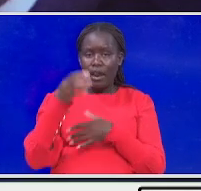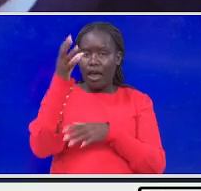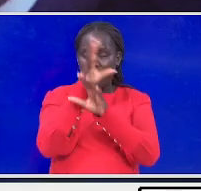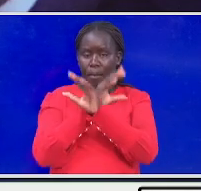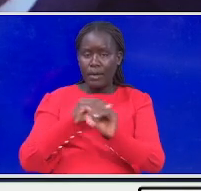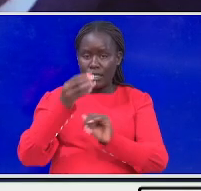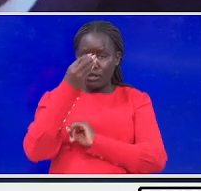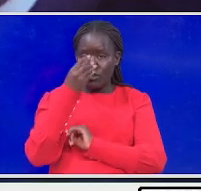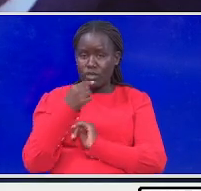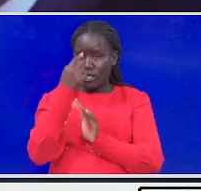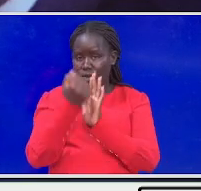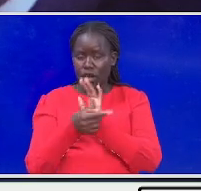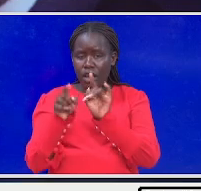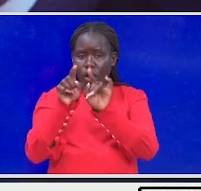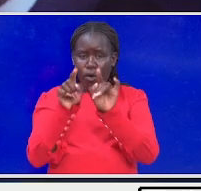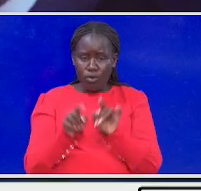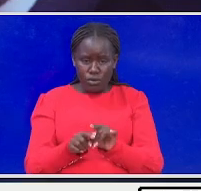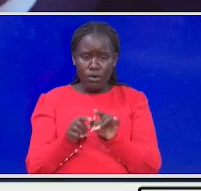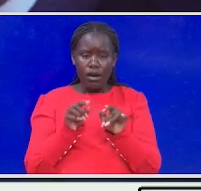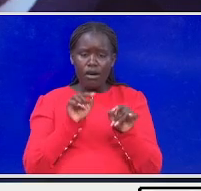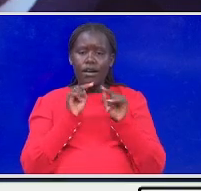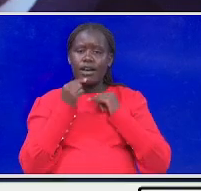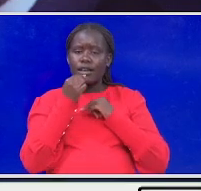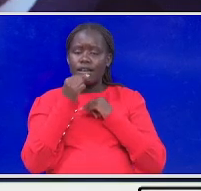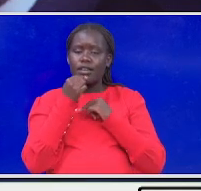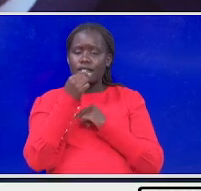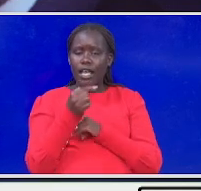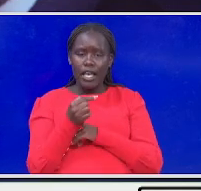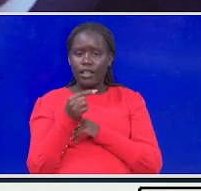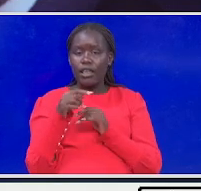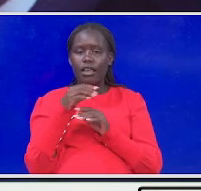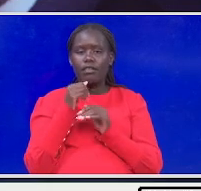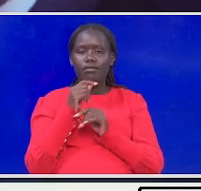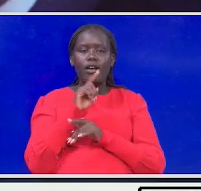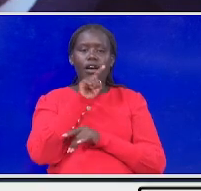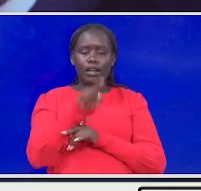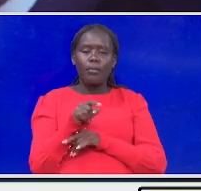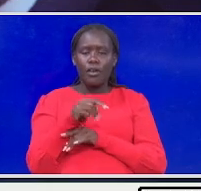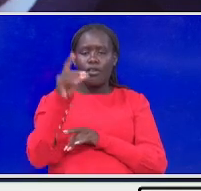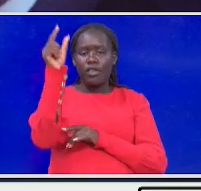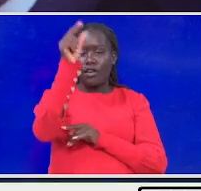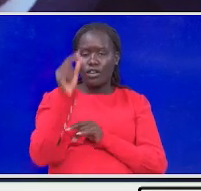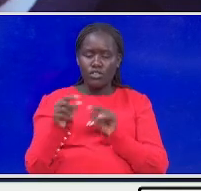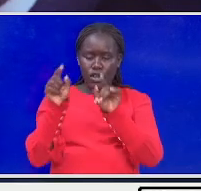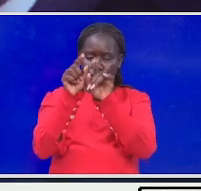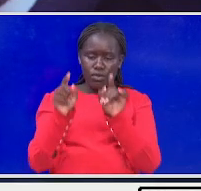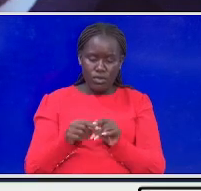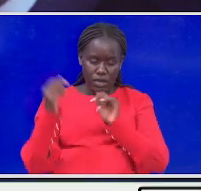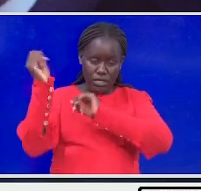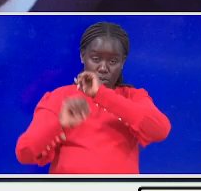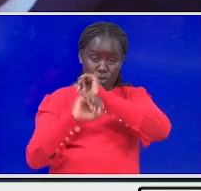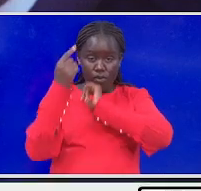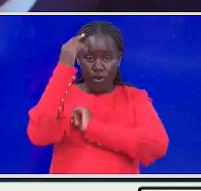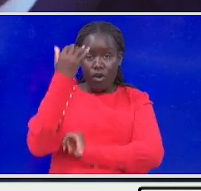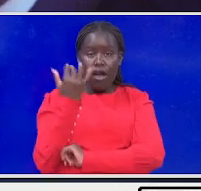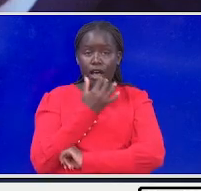deputy, at the same time emphasizing the resilience of the Mount Kenya region and their support of Gachagua. The discourse